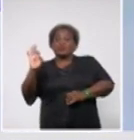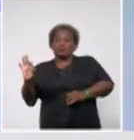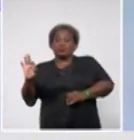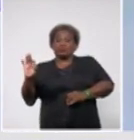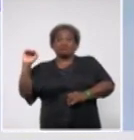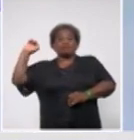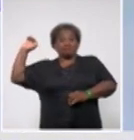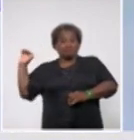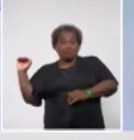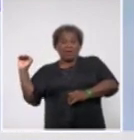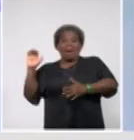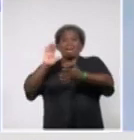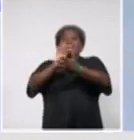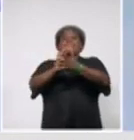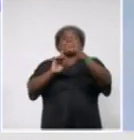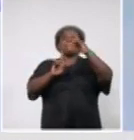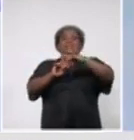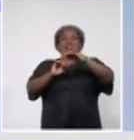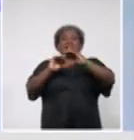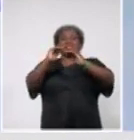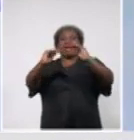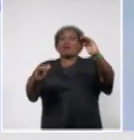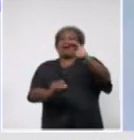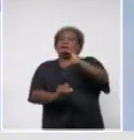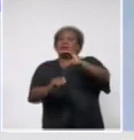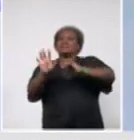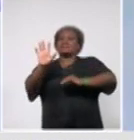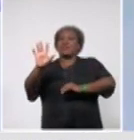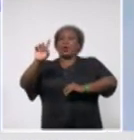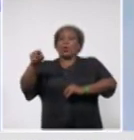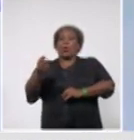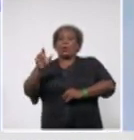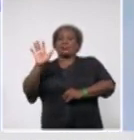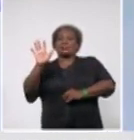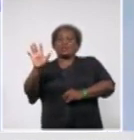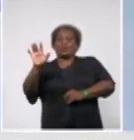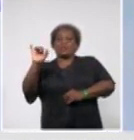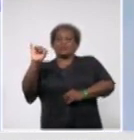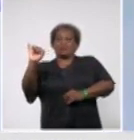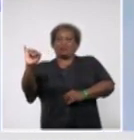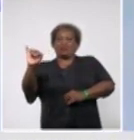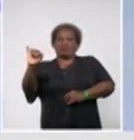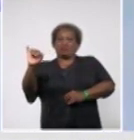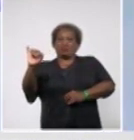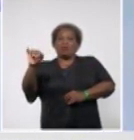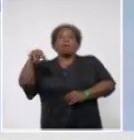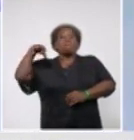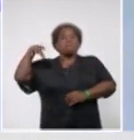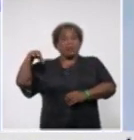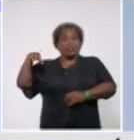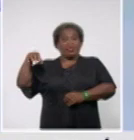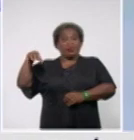yesterday. Ciego de Ávila's rate rises to 11.44.